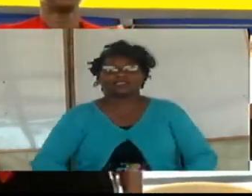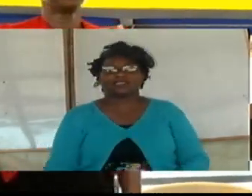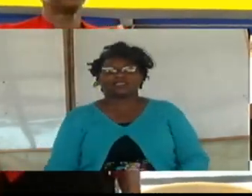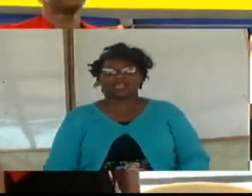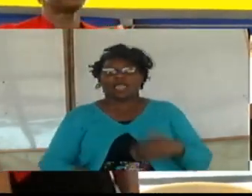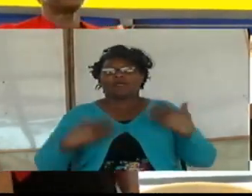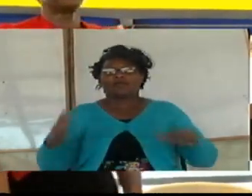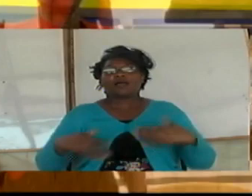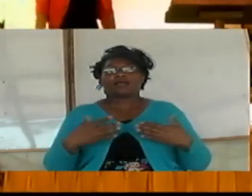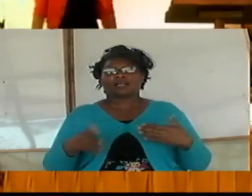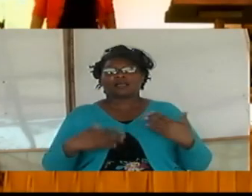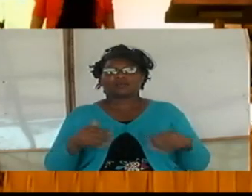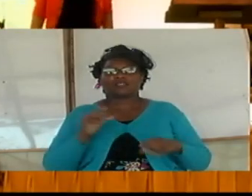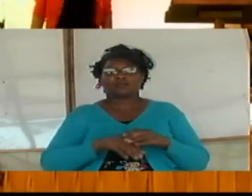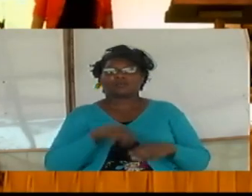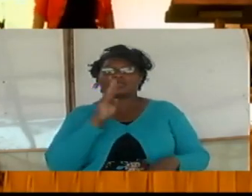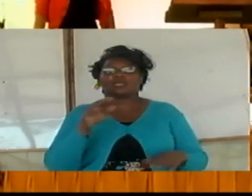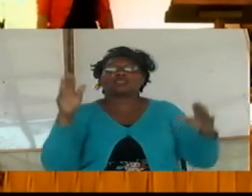of the Lord, say amen.